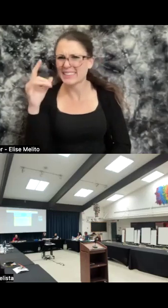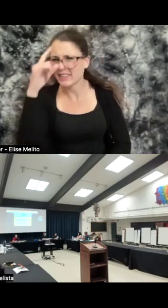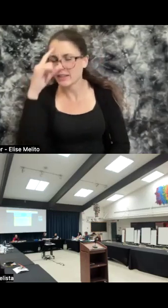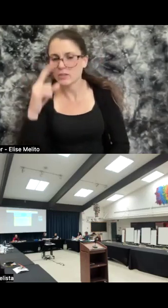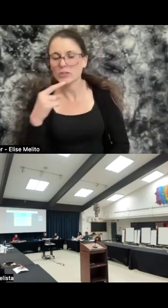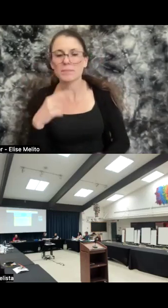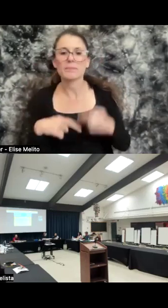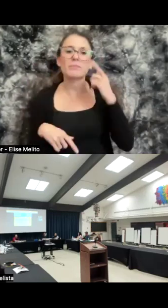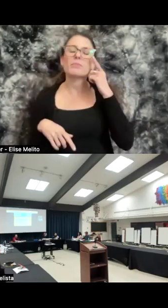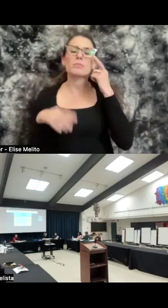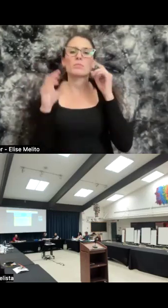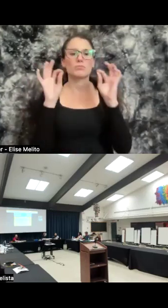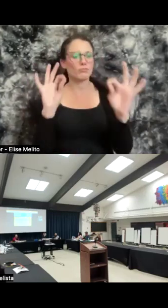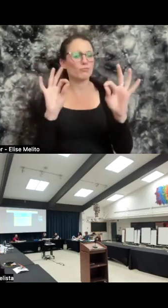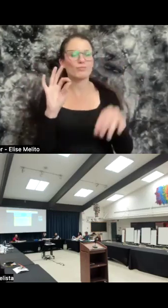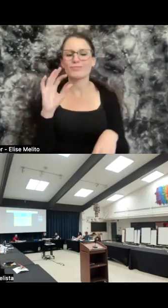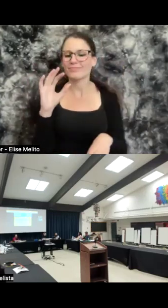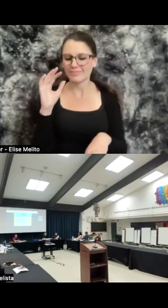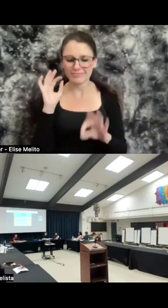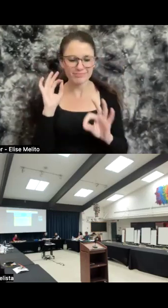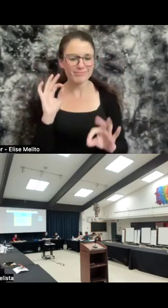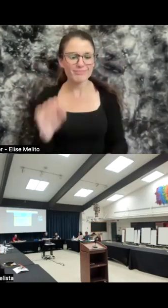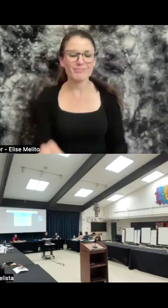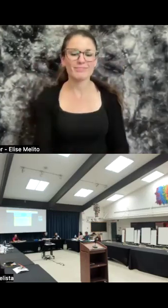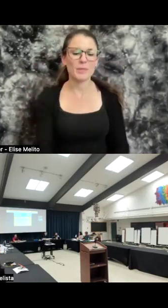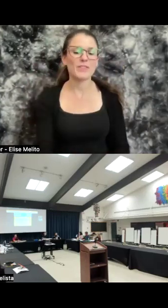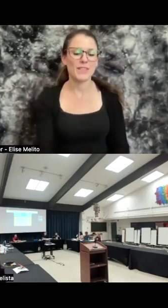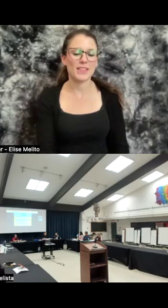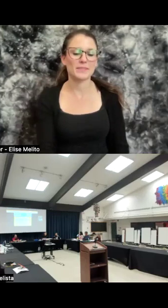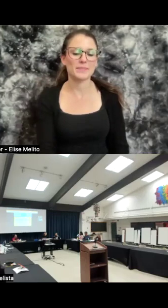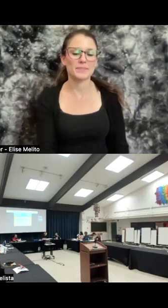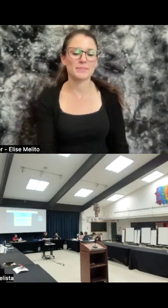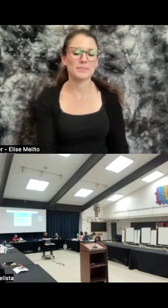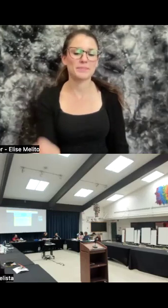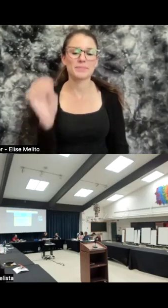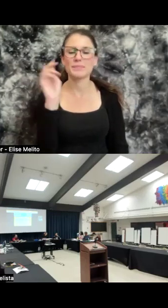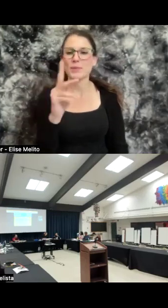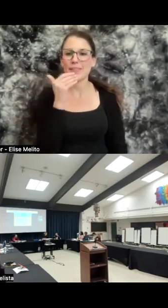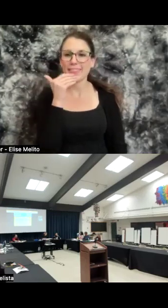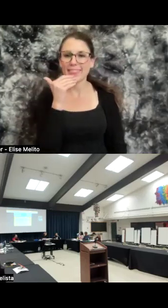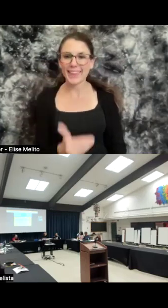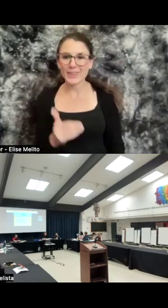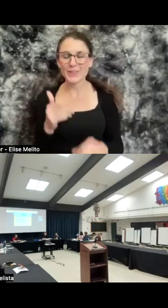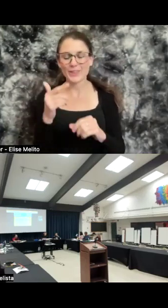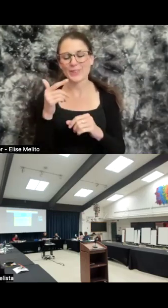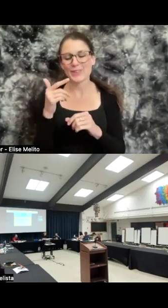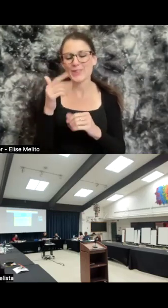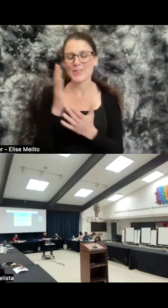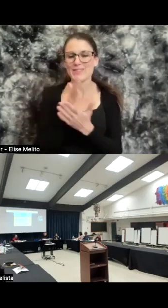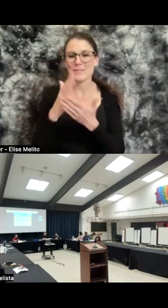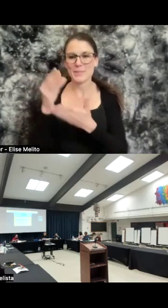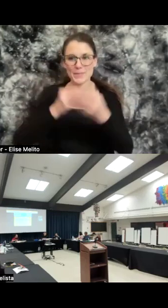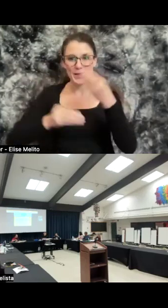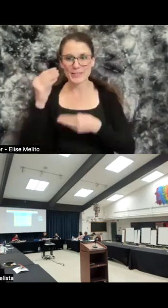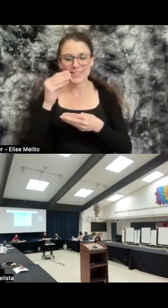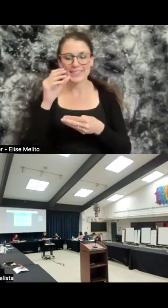Very nice. I knew she'd be good at that. Wonderful. Well, thank you, Budget Subcommittee, and for your work. And we look